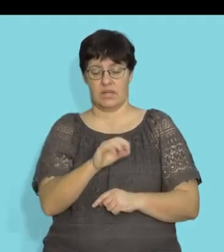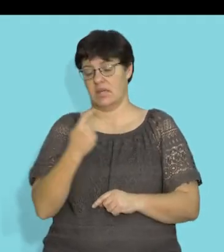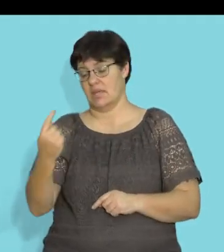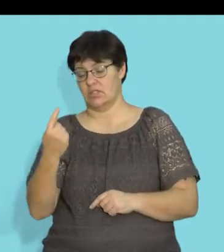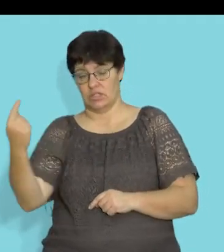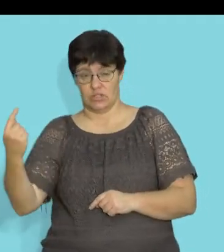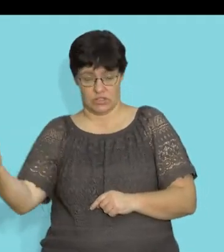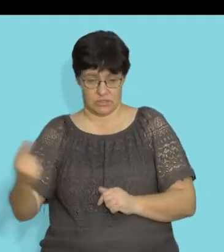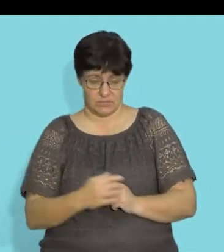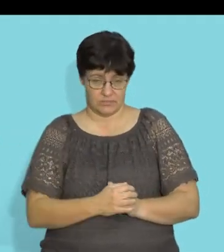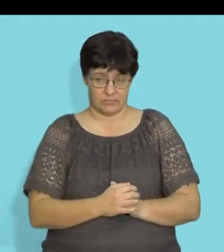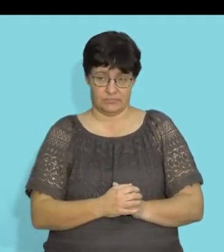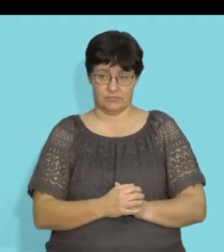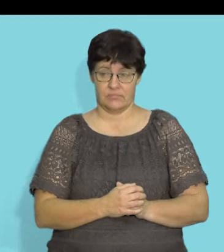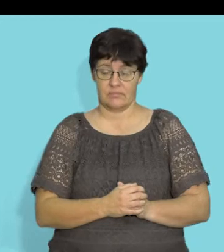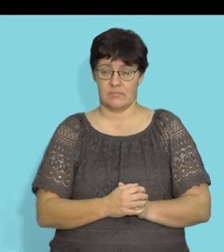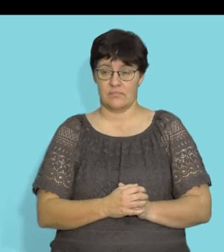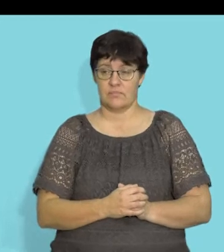by 2 over 3 each time.